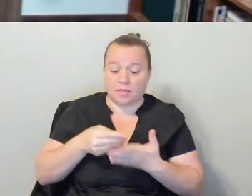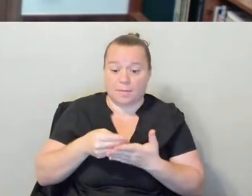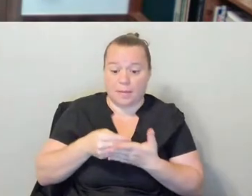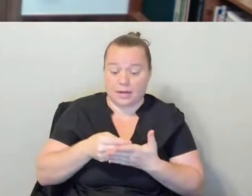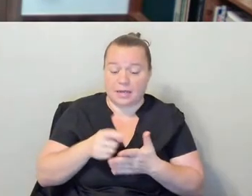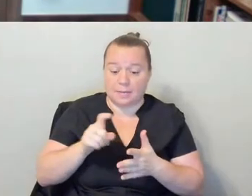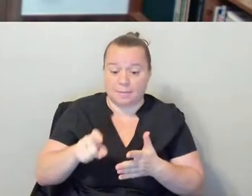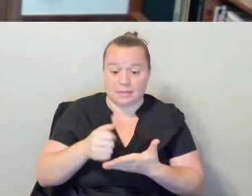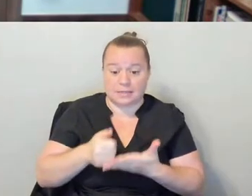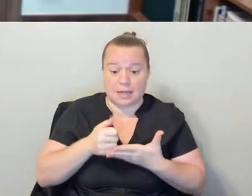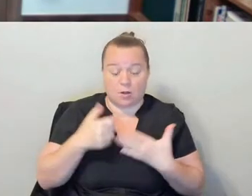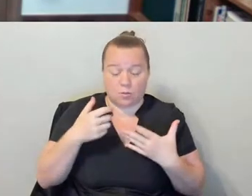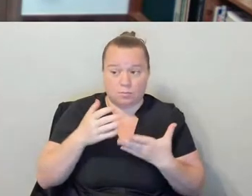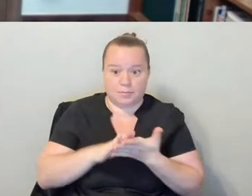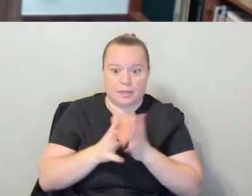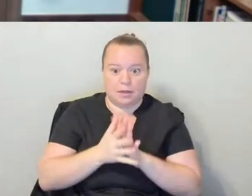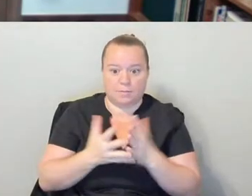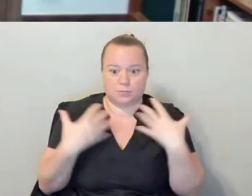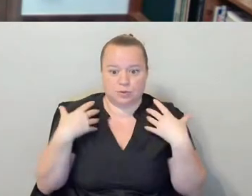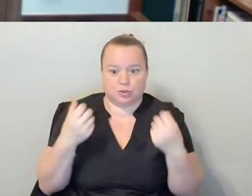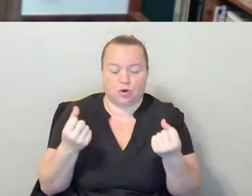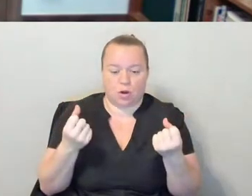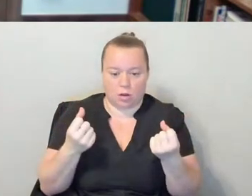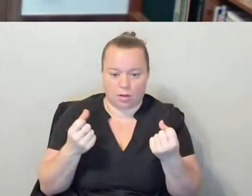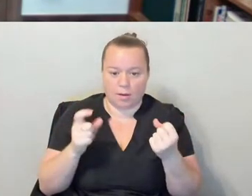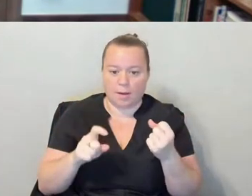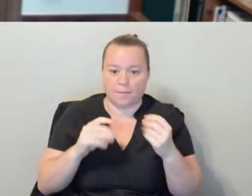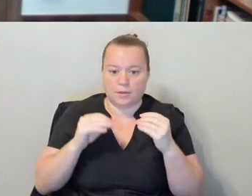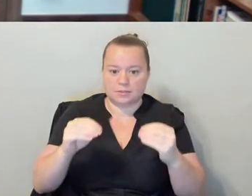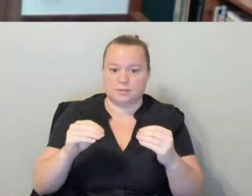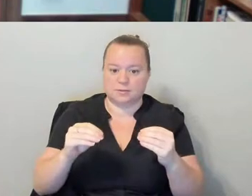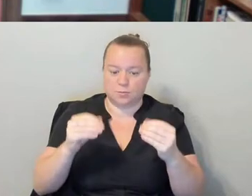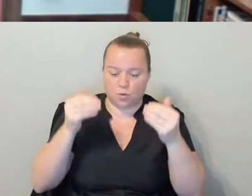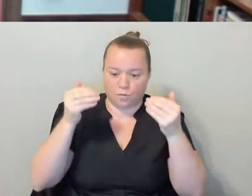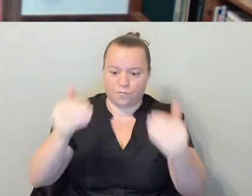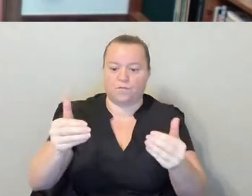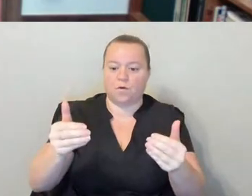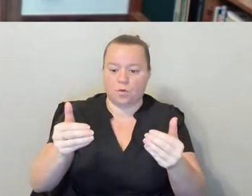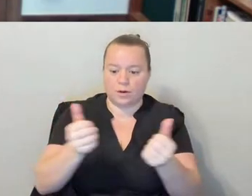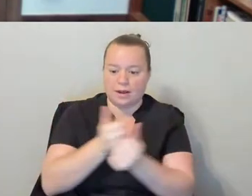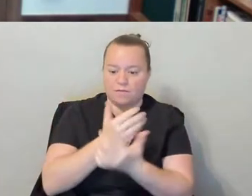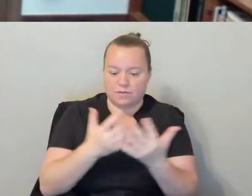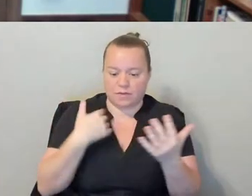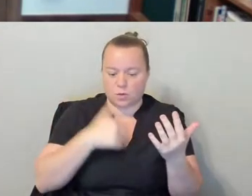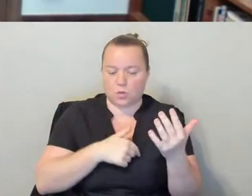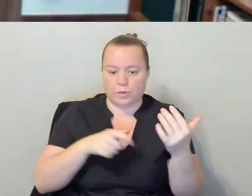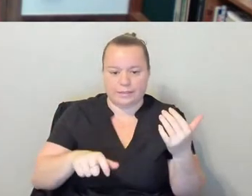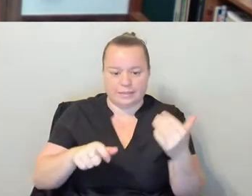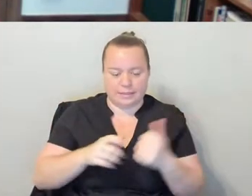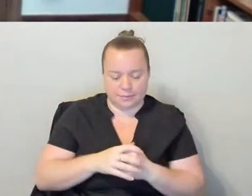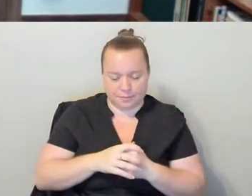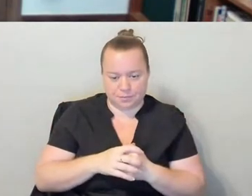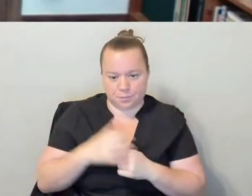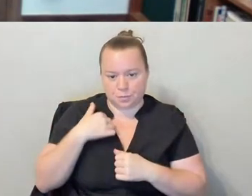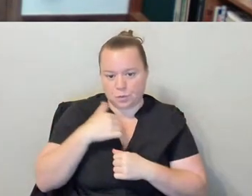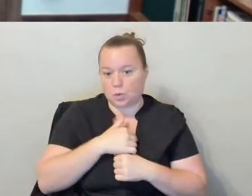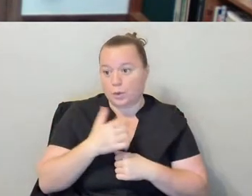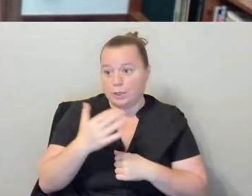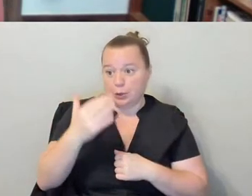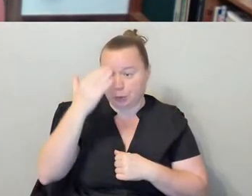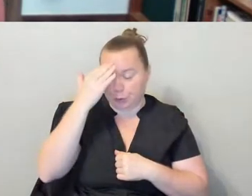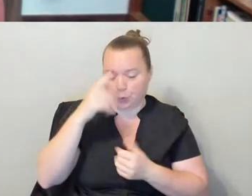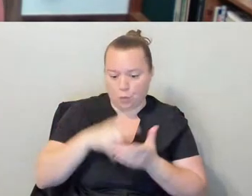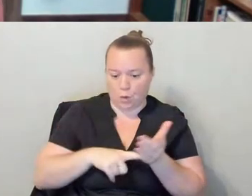course, but they must move forward in the structural changes we need, and we knew that were needed before the